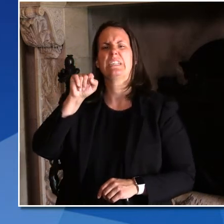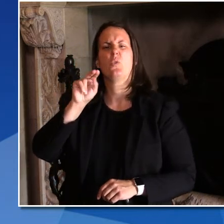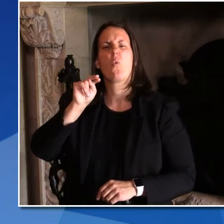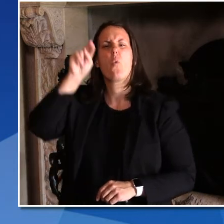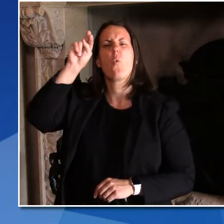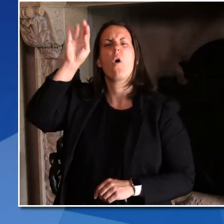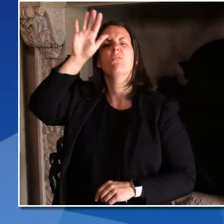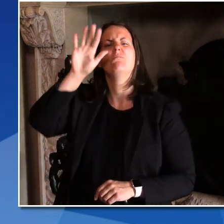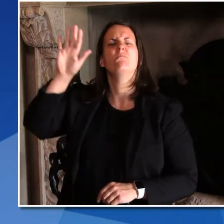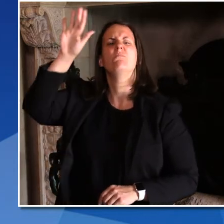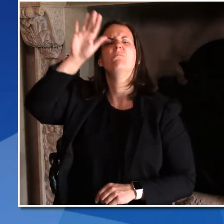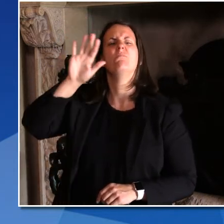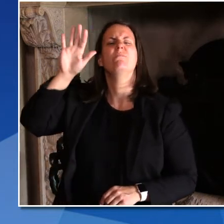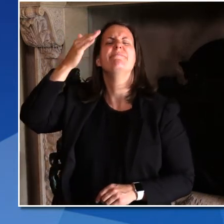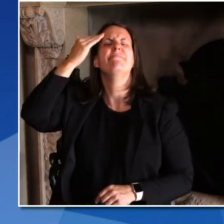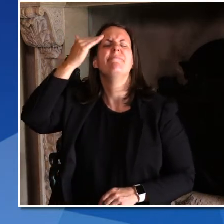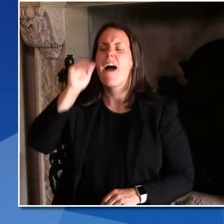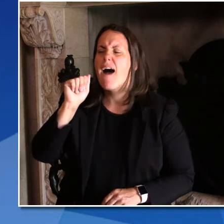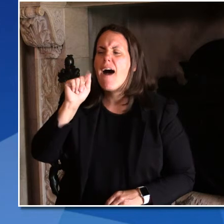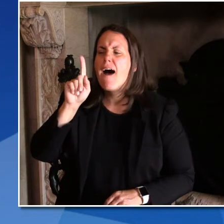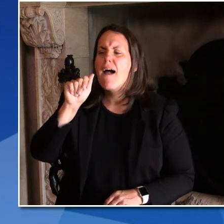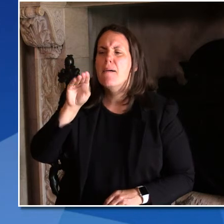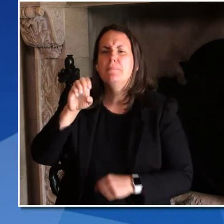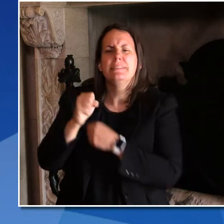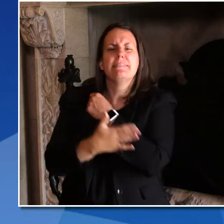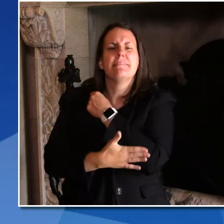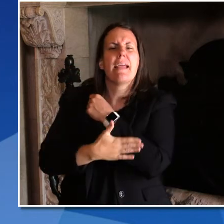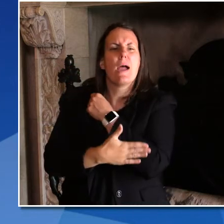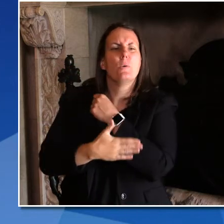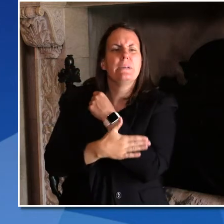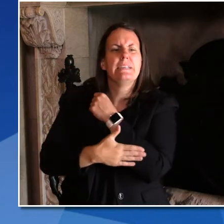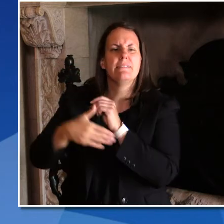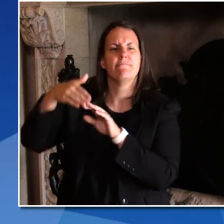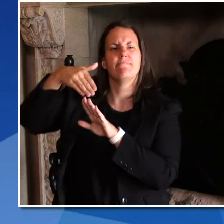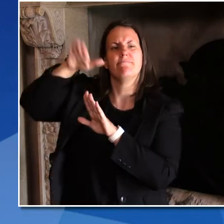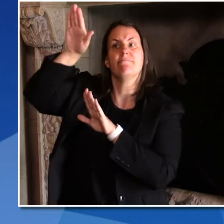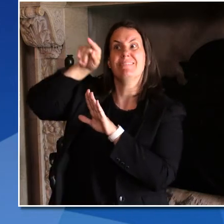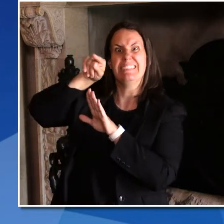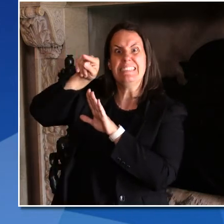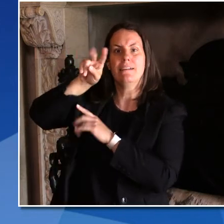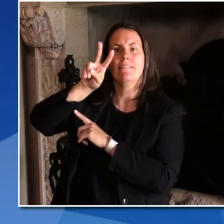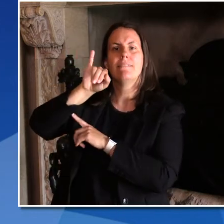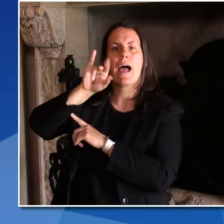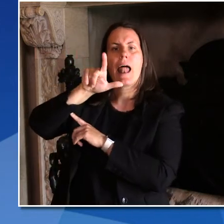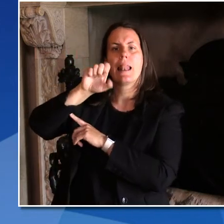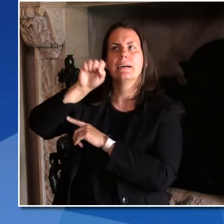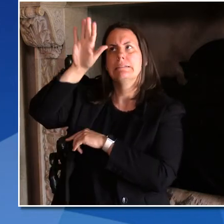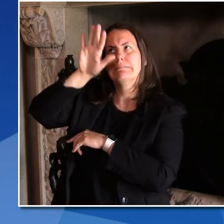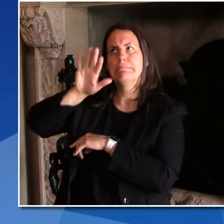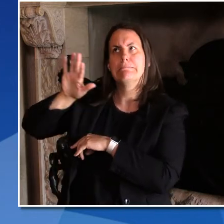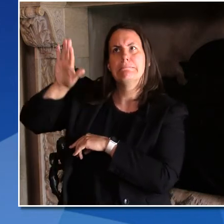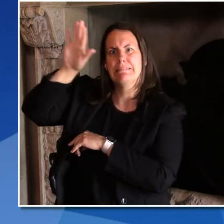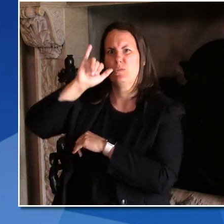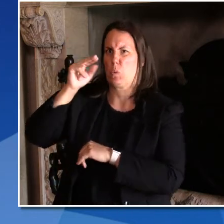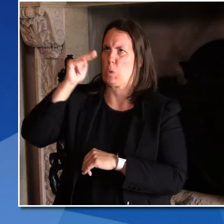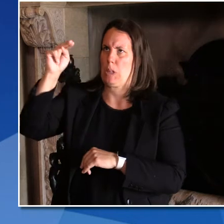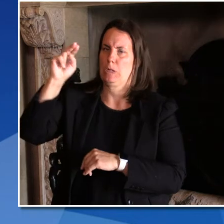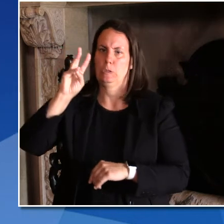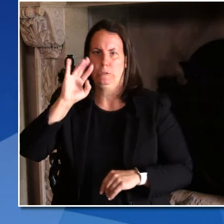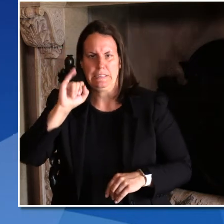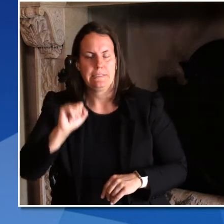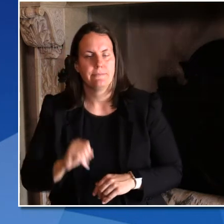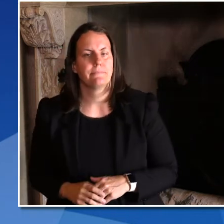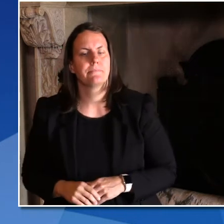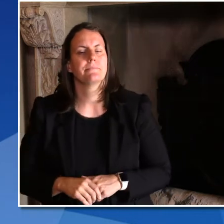to as far north as in kind of that strip going north. And I understand that both of these studies are going to